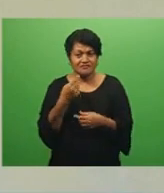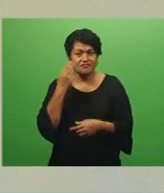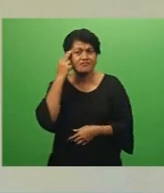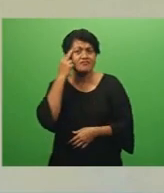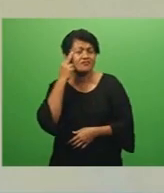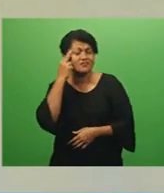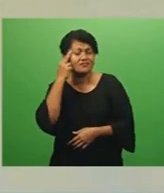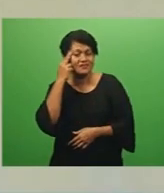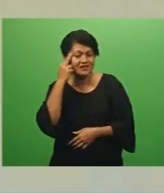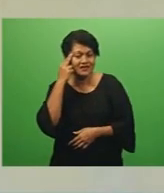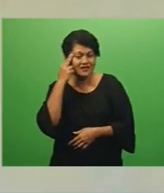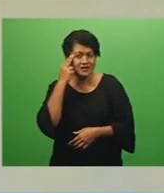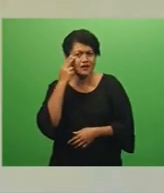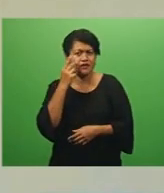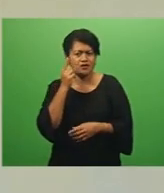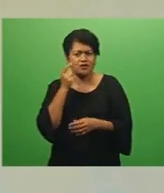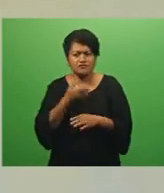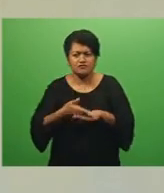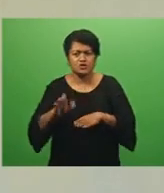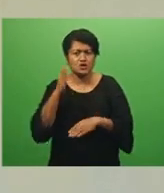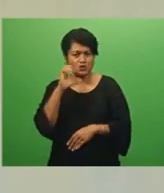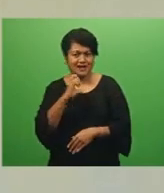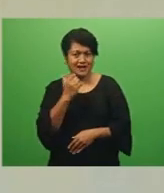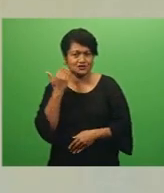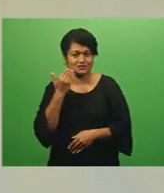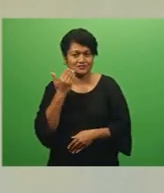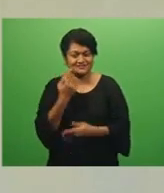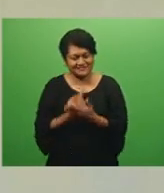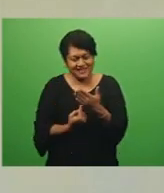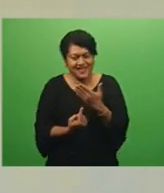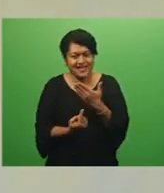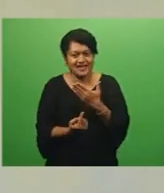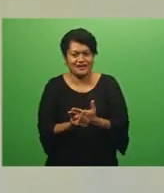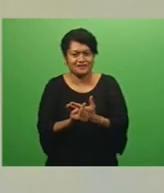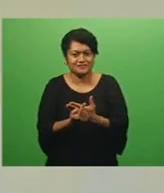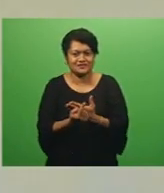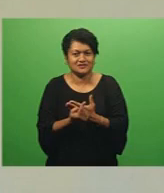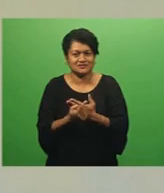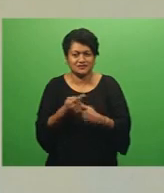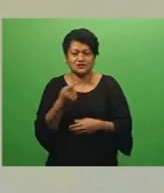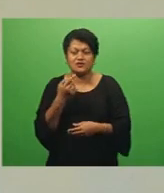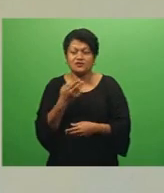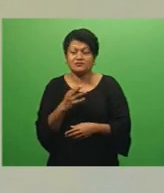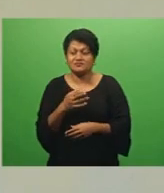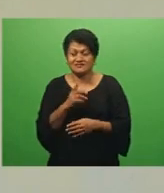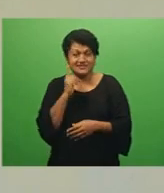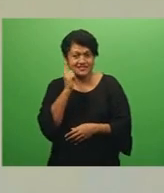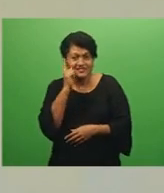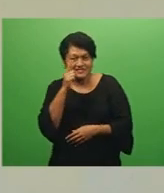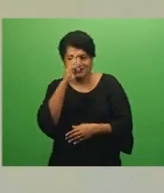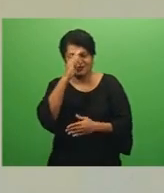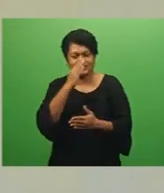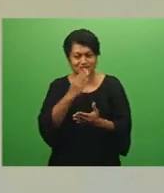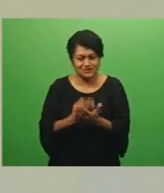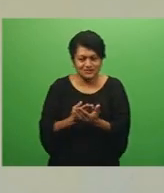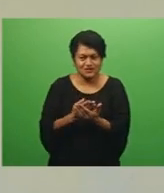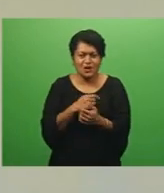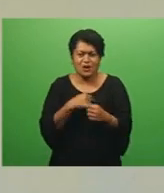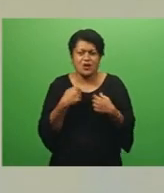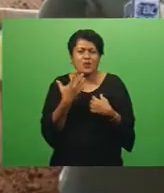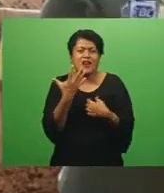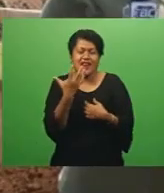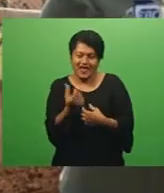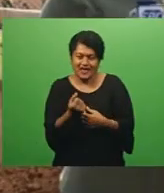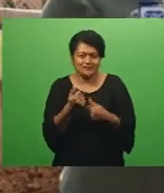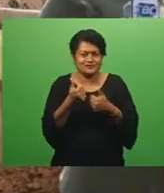reality. With the construction of new classroom, teachers and students will have a conducive teaching and learning